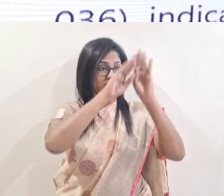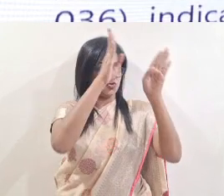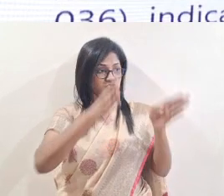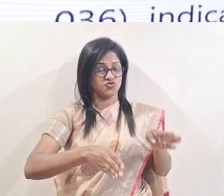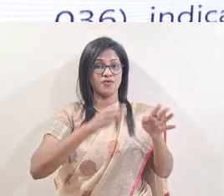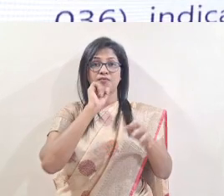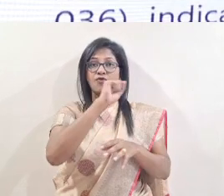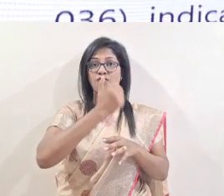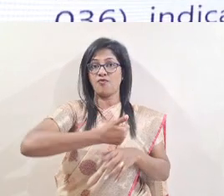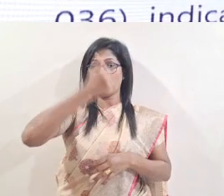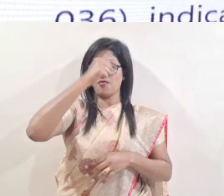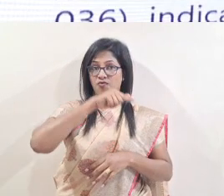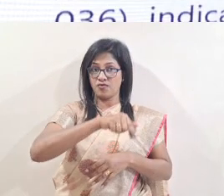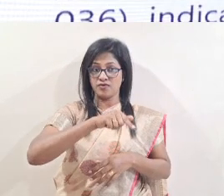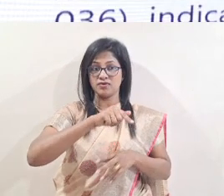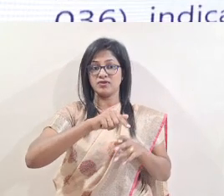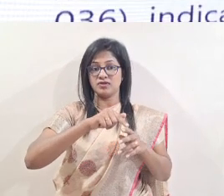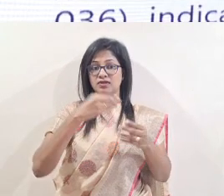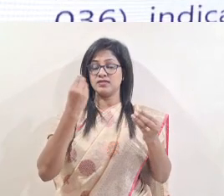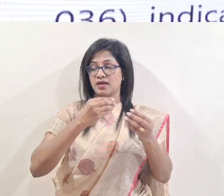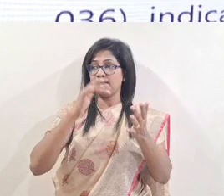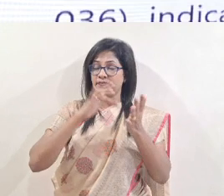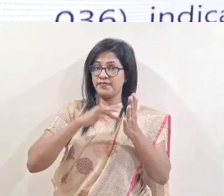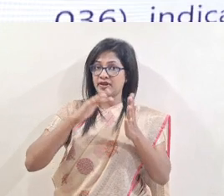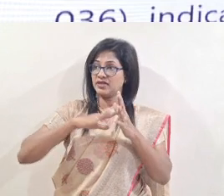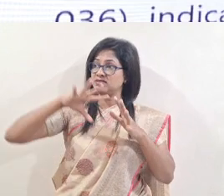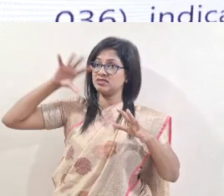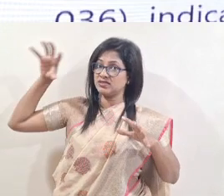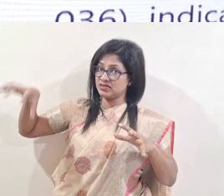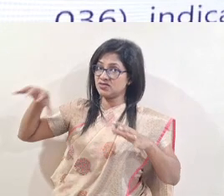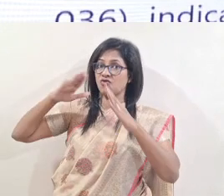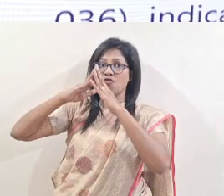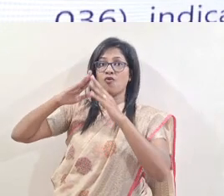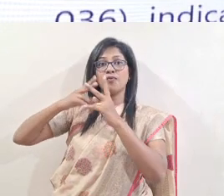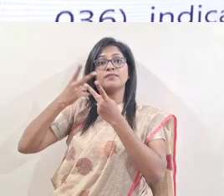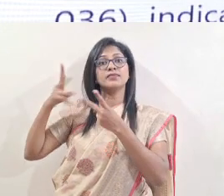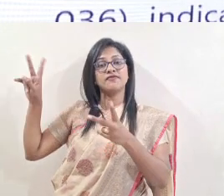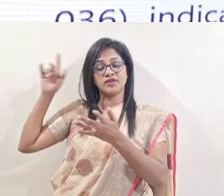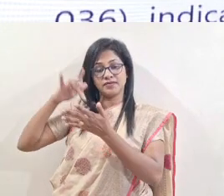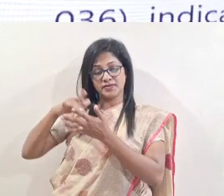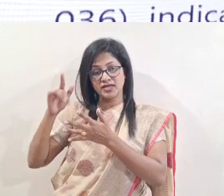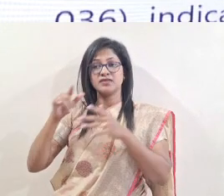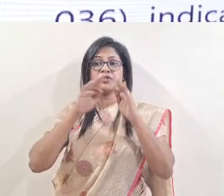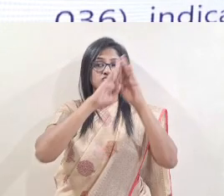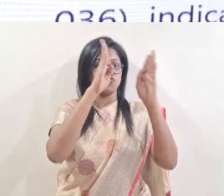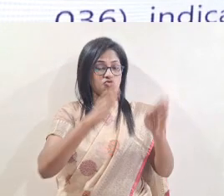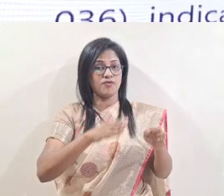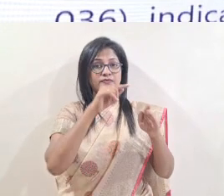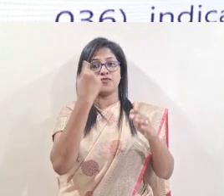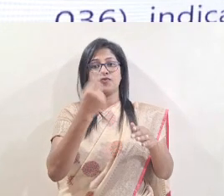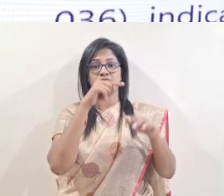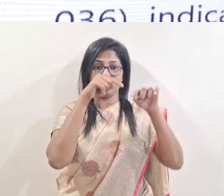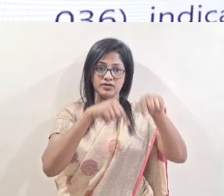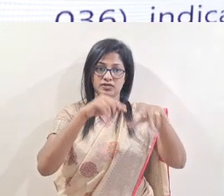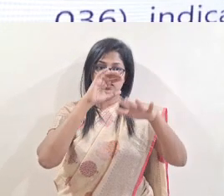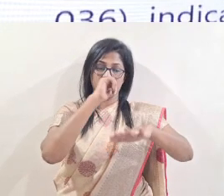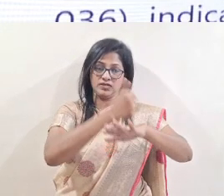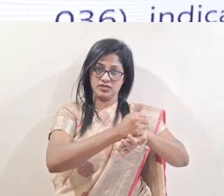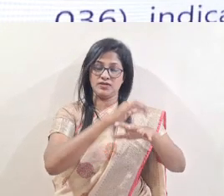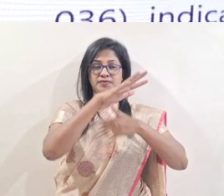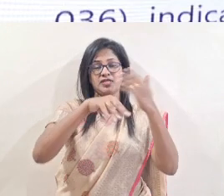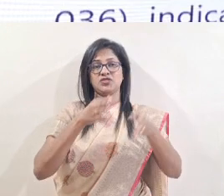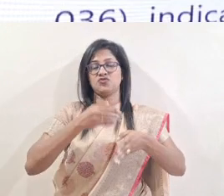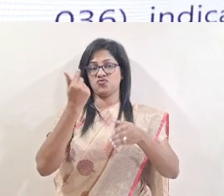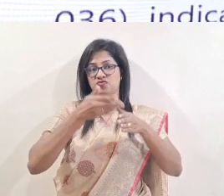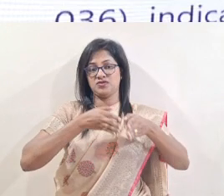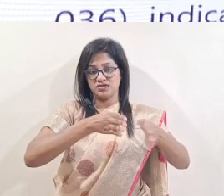actually located to other places, and they only have the shops here on the mixed use streets, while the percentage of local customers have